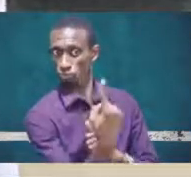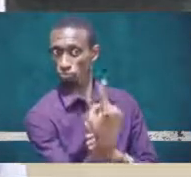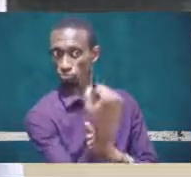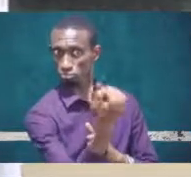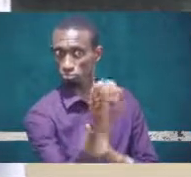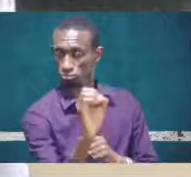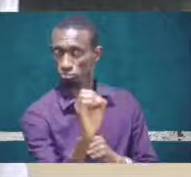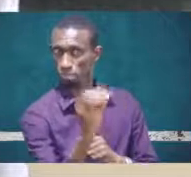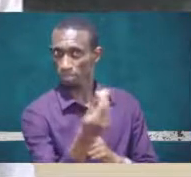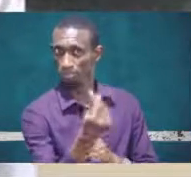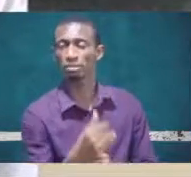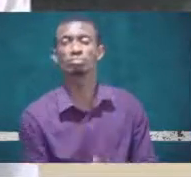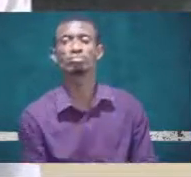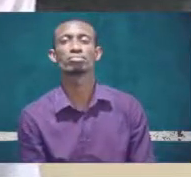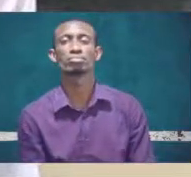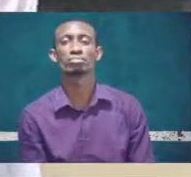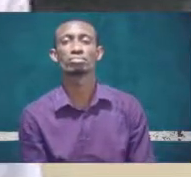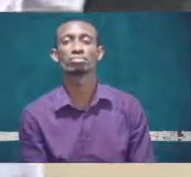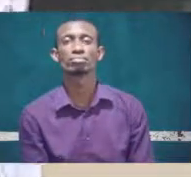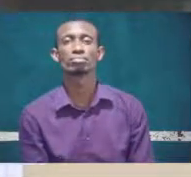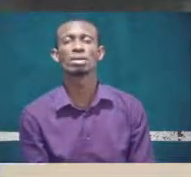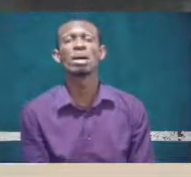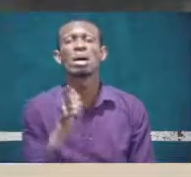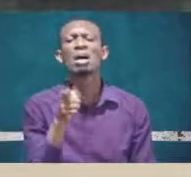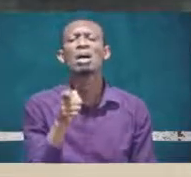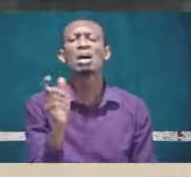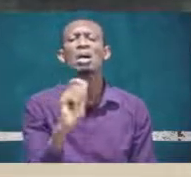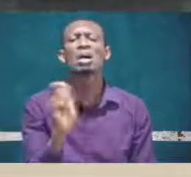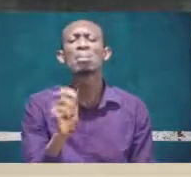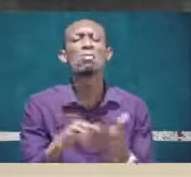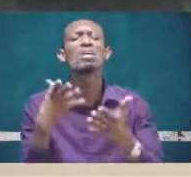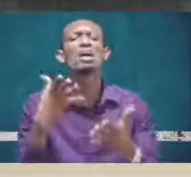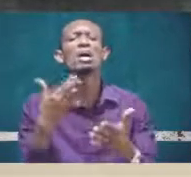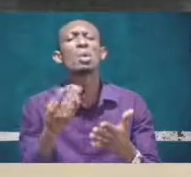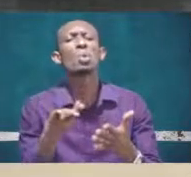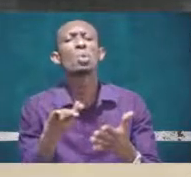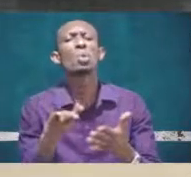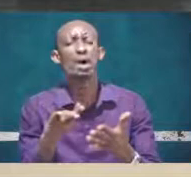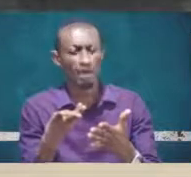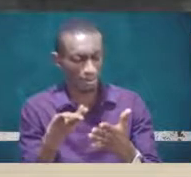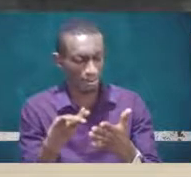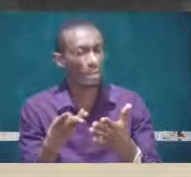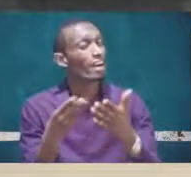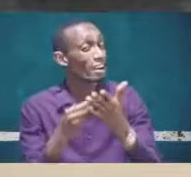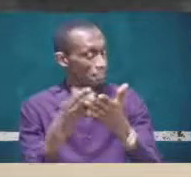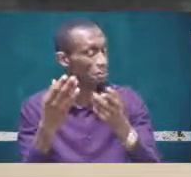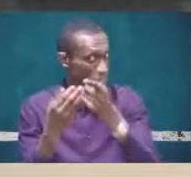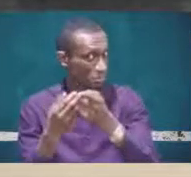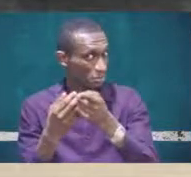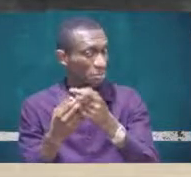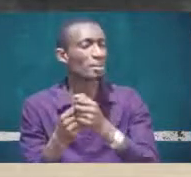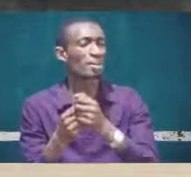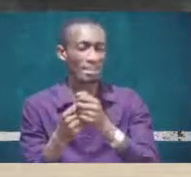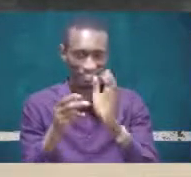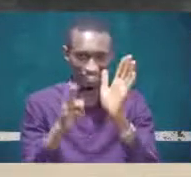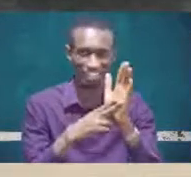150 francs, what is the value of the pen? The value of the pen will be 150. This depends